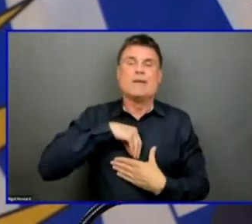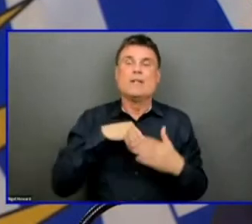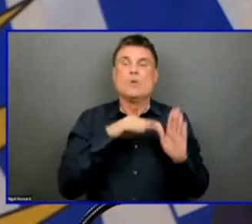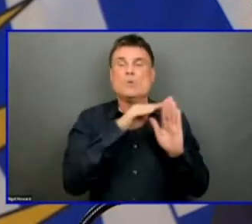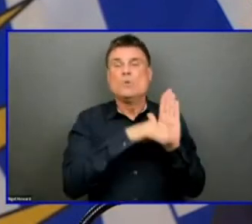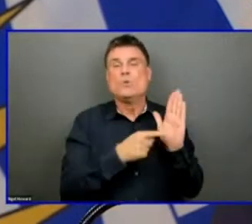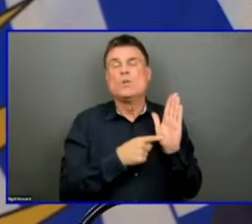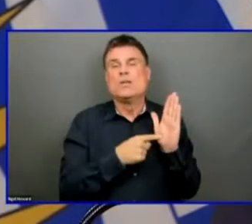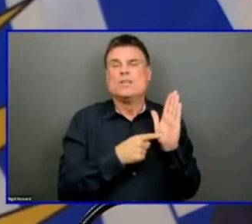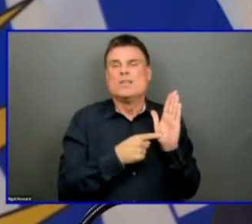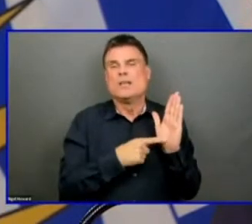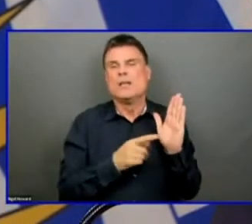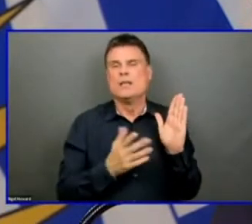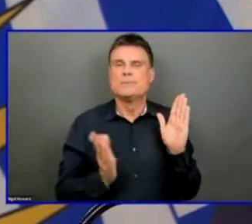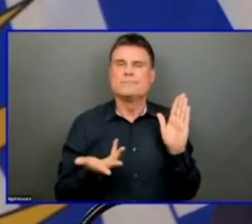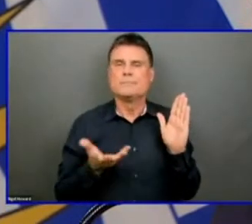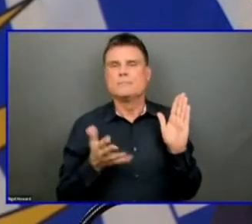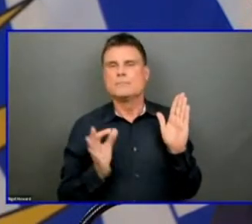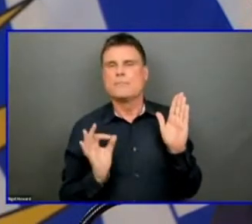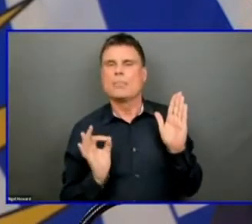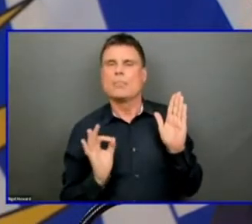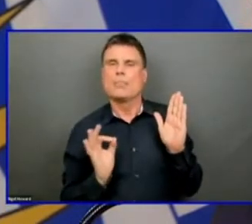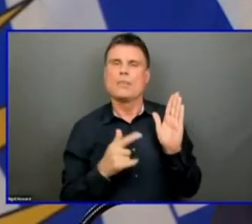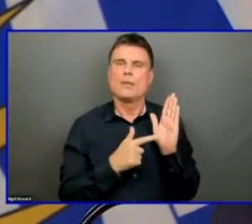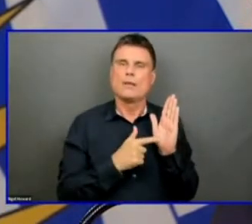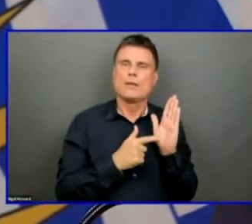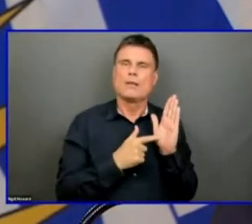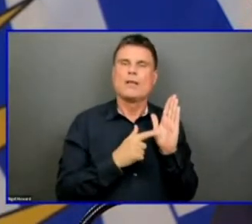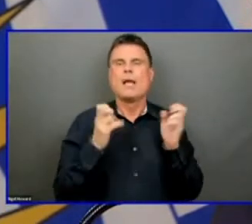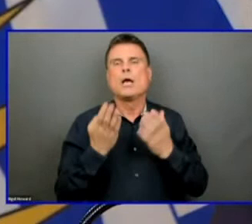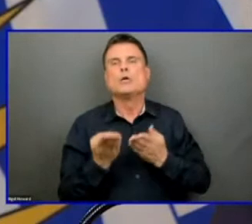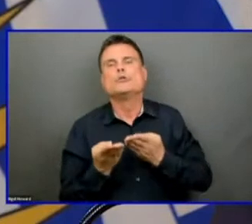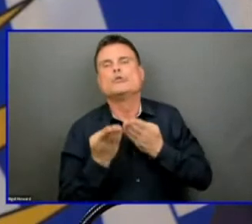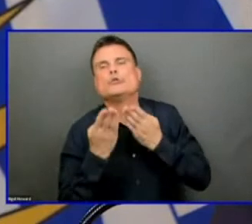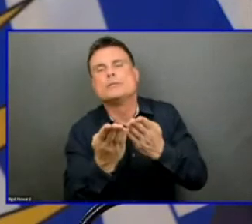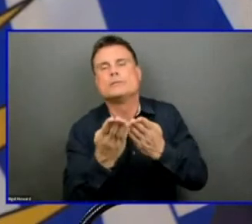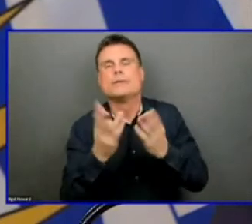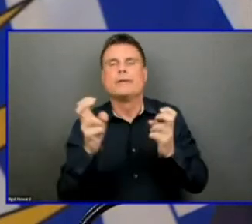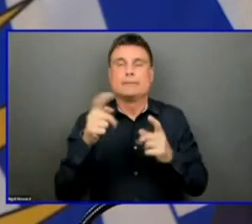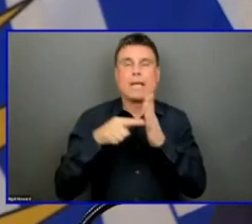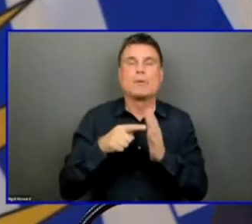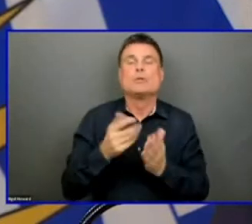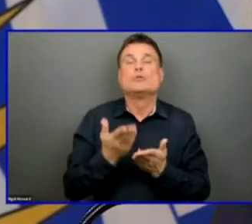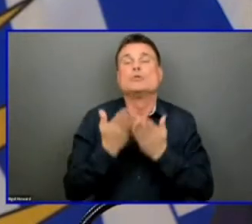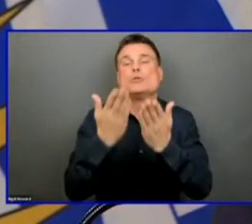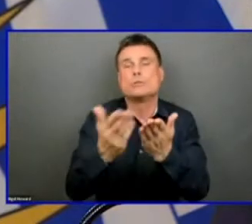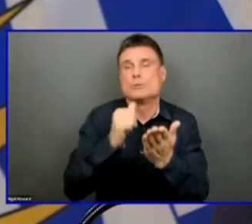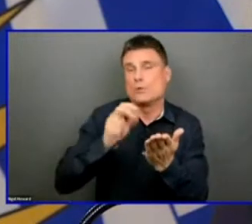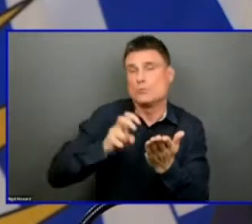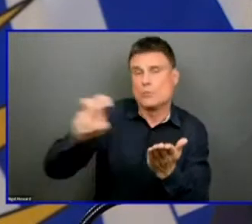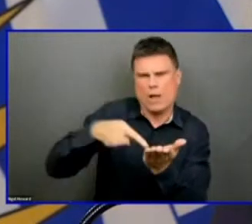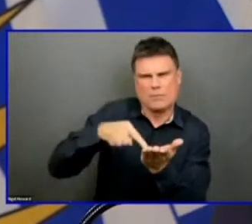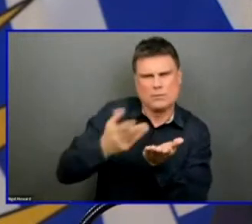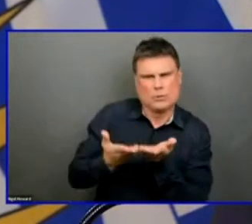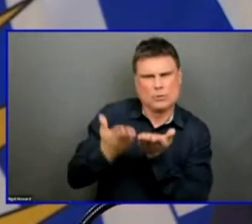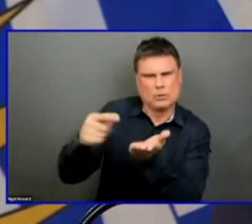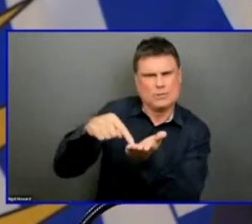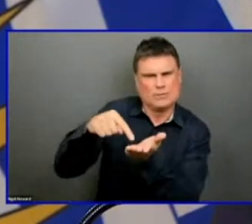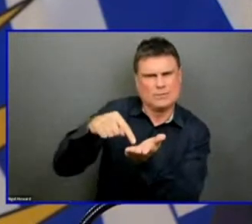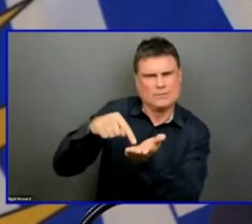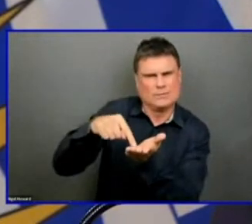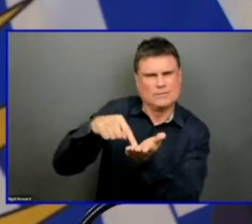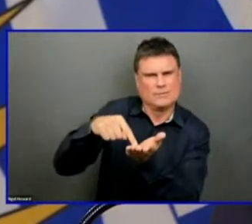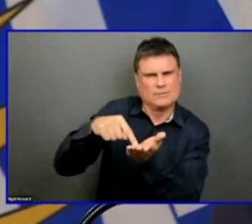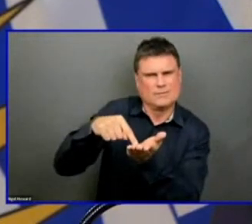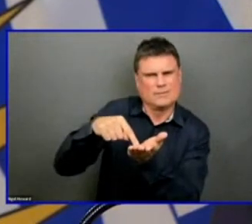of following them now when it's clear that transmission is happening, because people haven't been doing that for the last few months